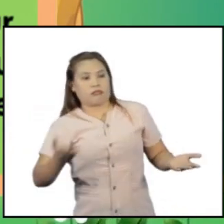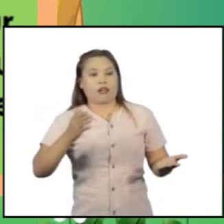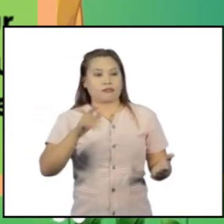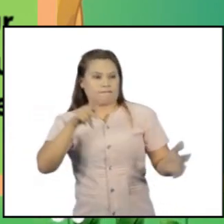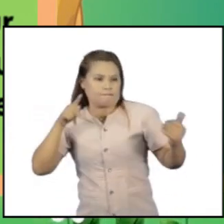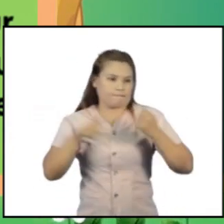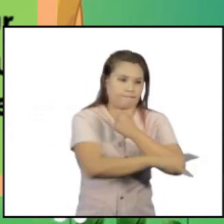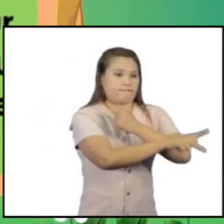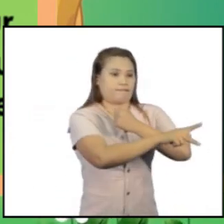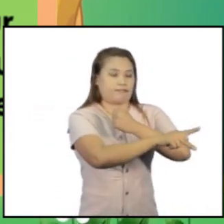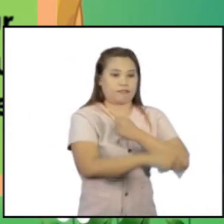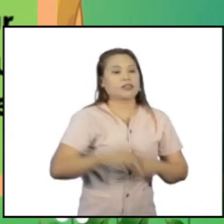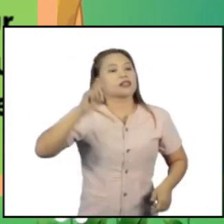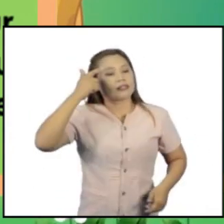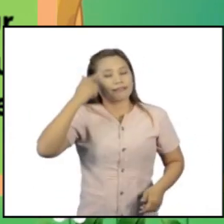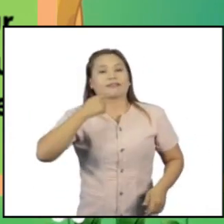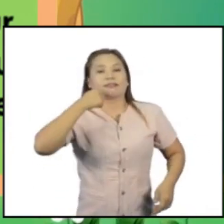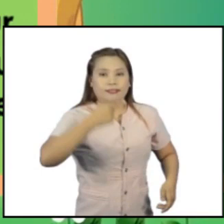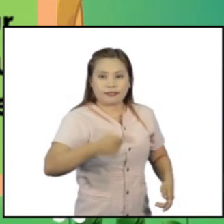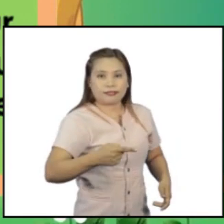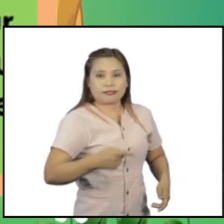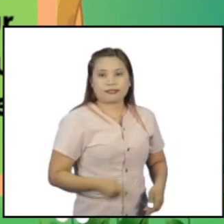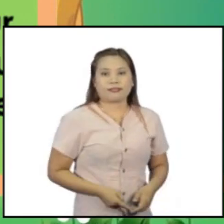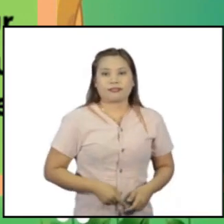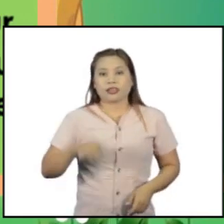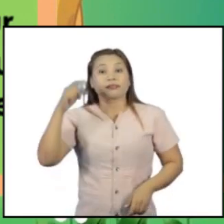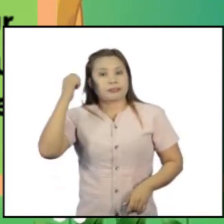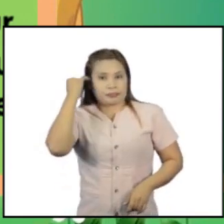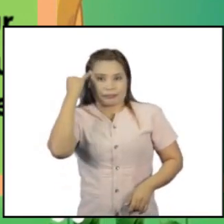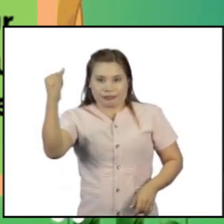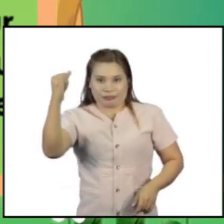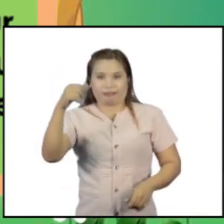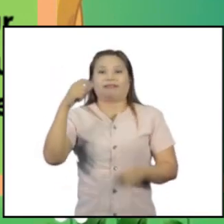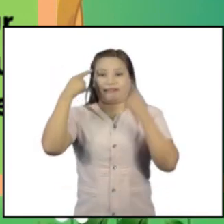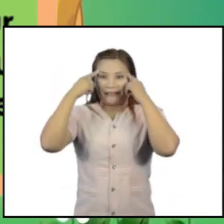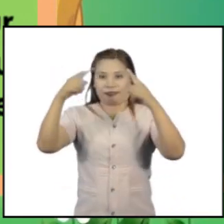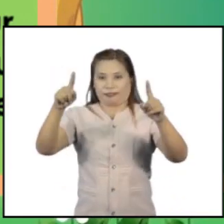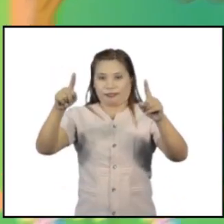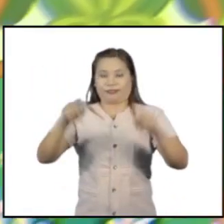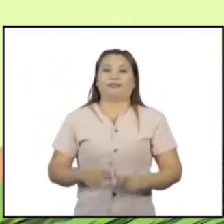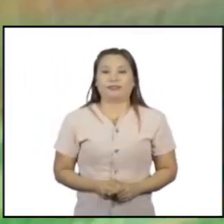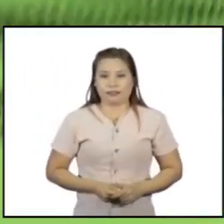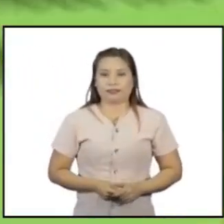be punished," Gino said. The tactic worked.